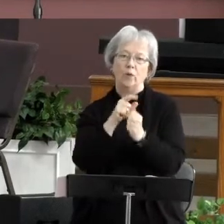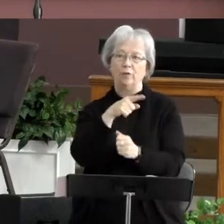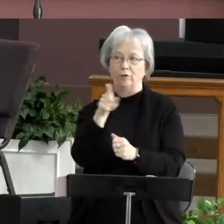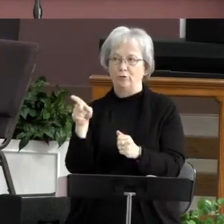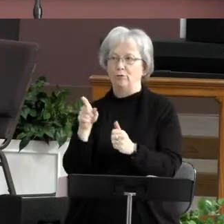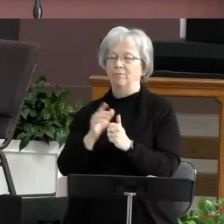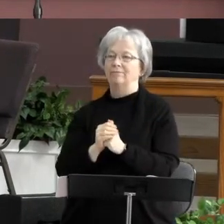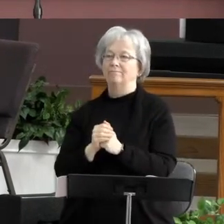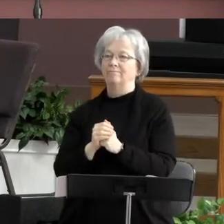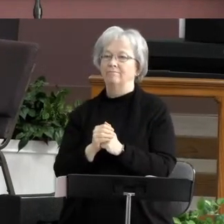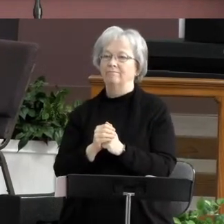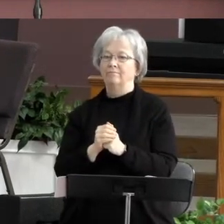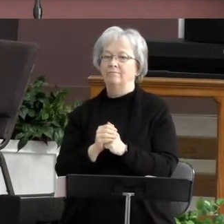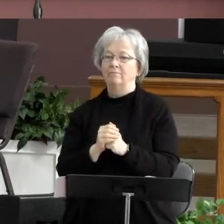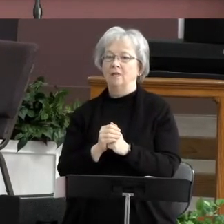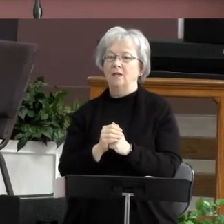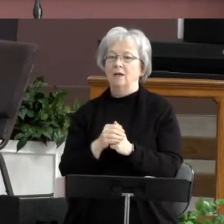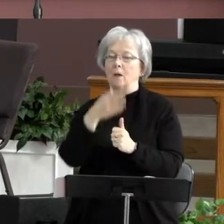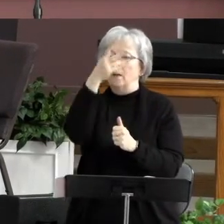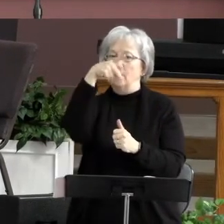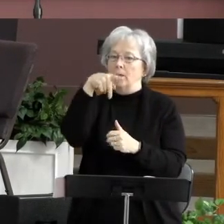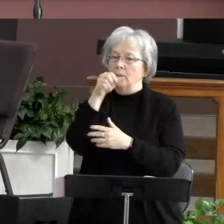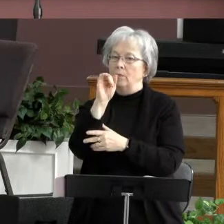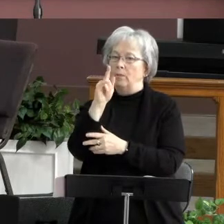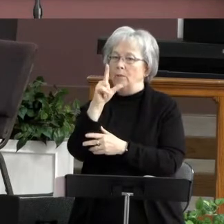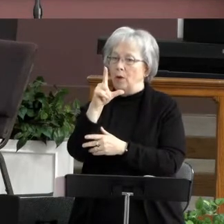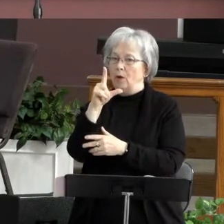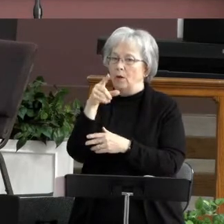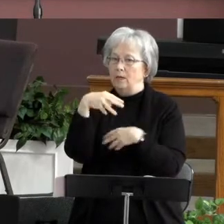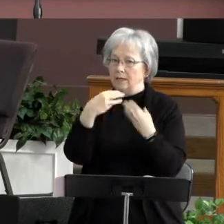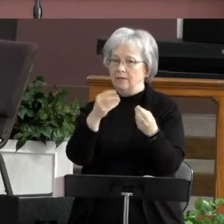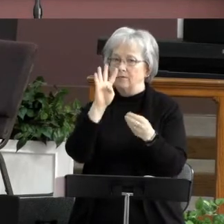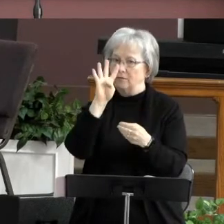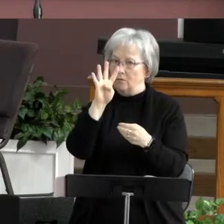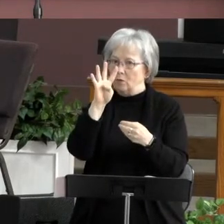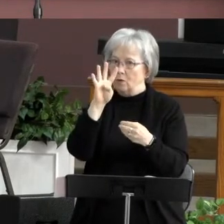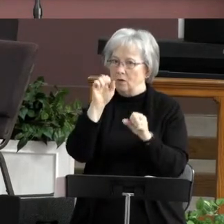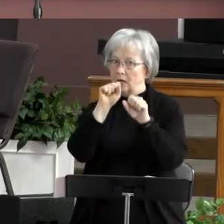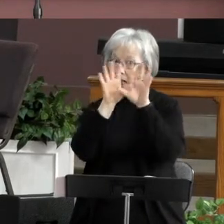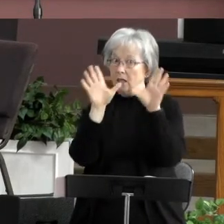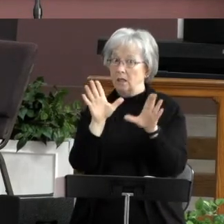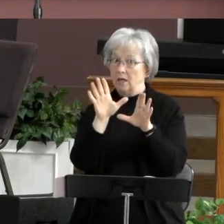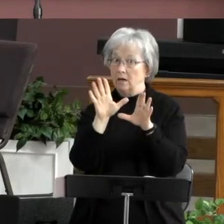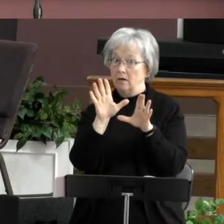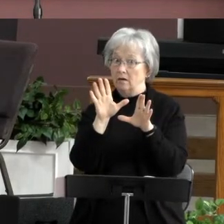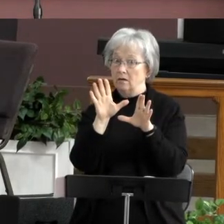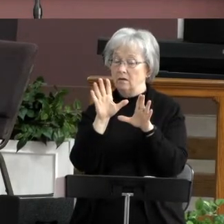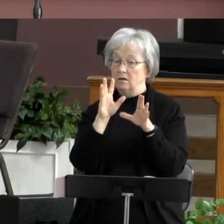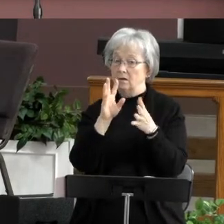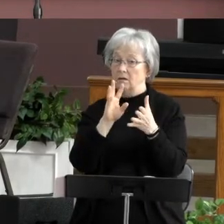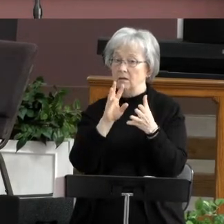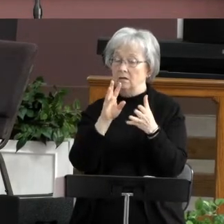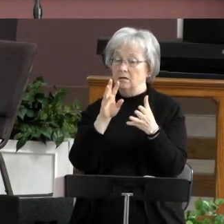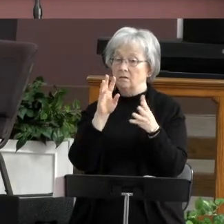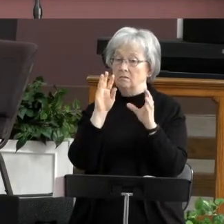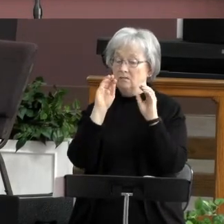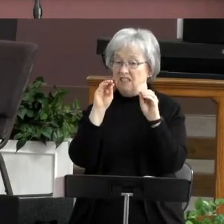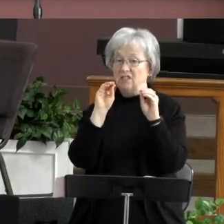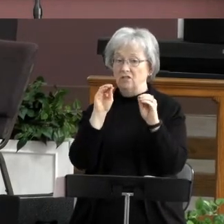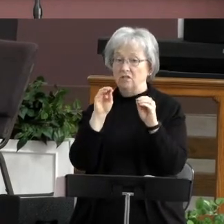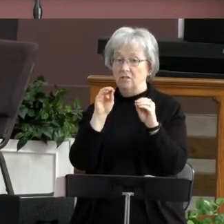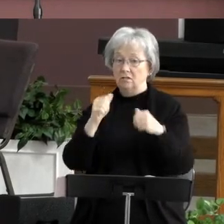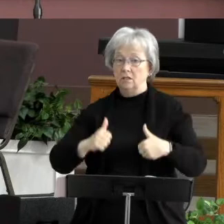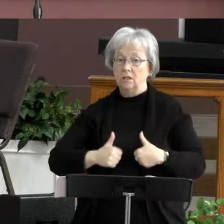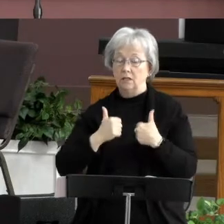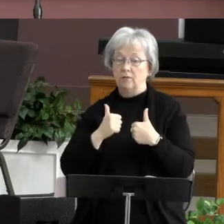us four clear instructions here to live by. These instructions that he gives us